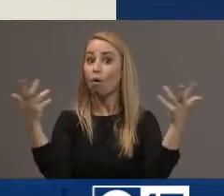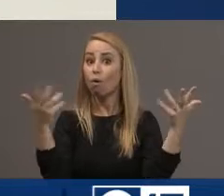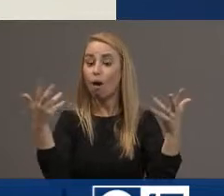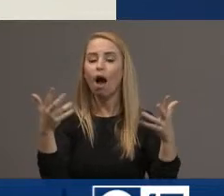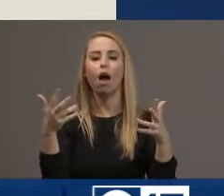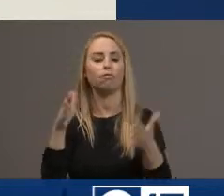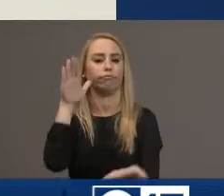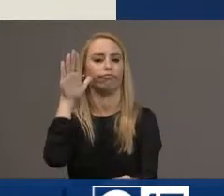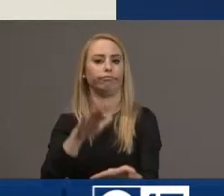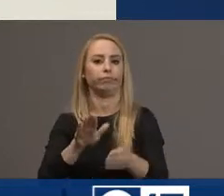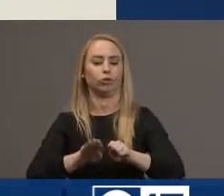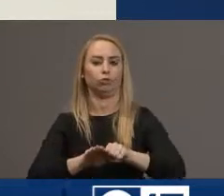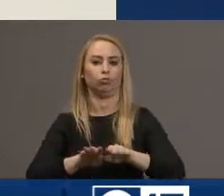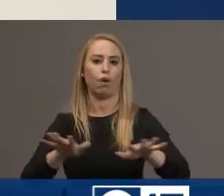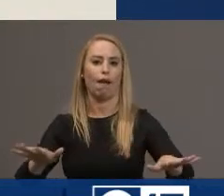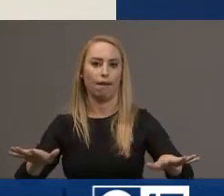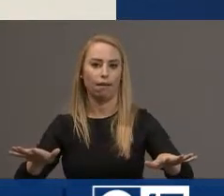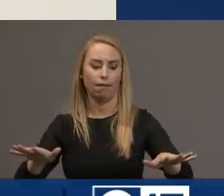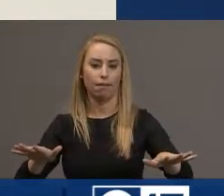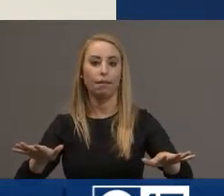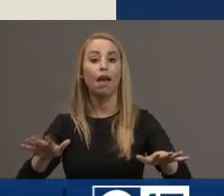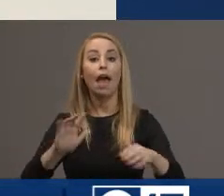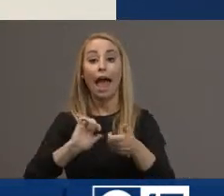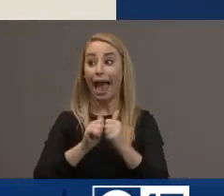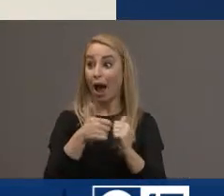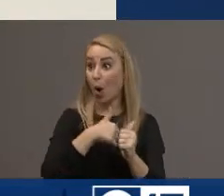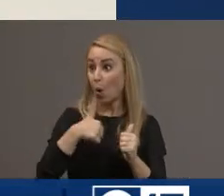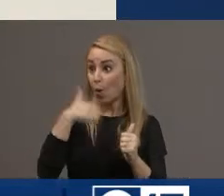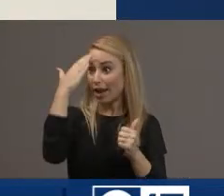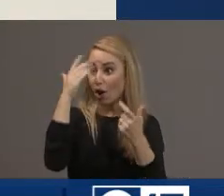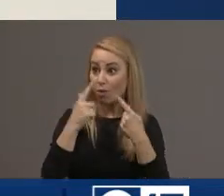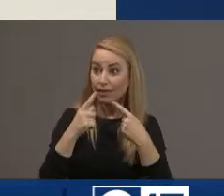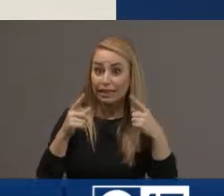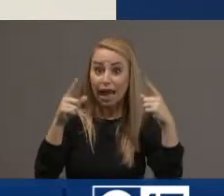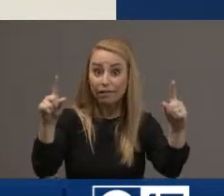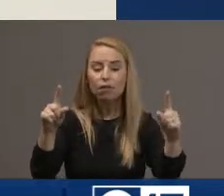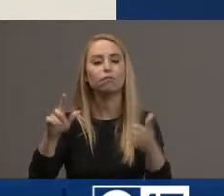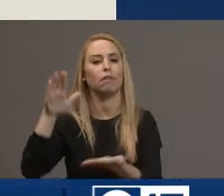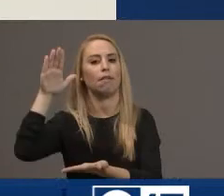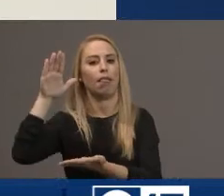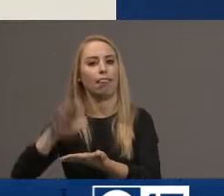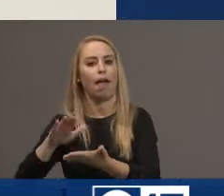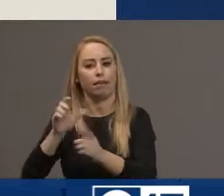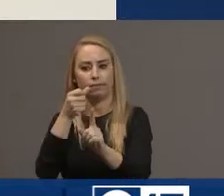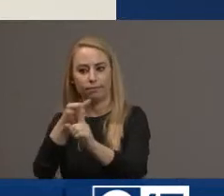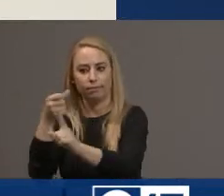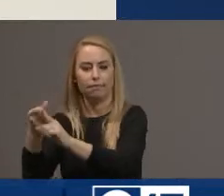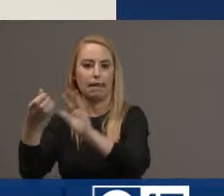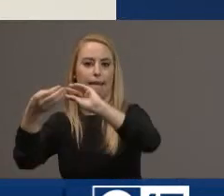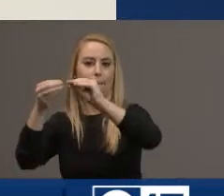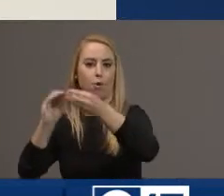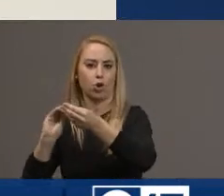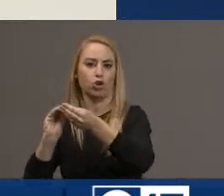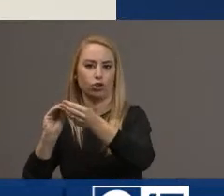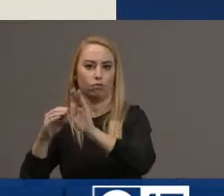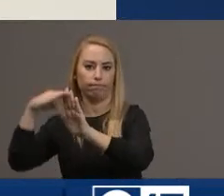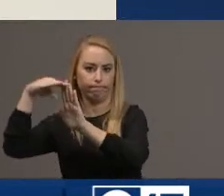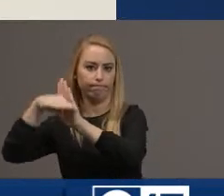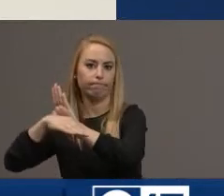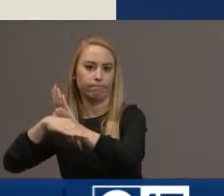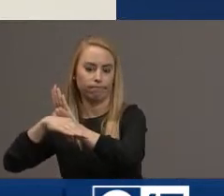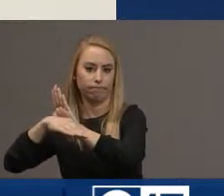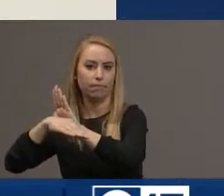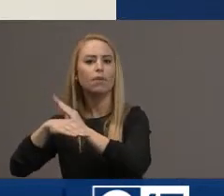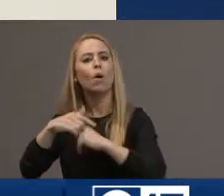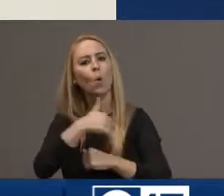how we're going to measure success is by seeing a decrease in case counts, and we're never going to stop focusing on